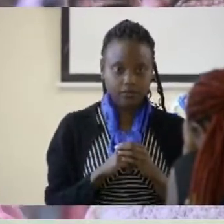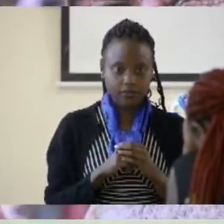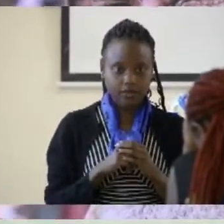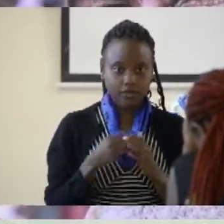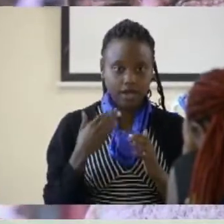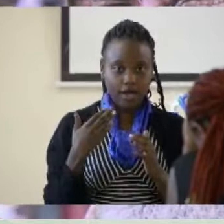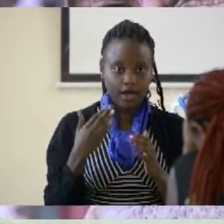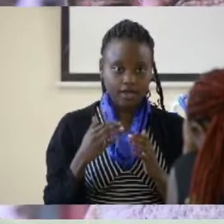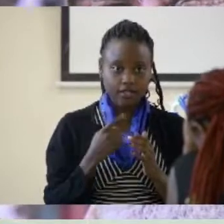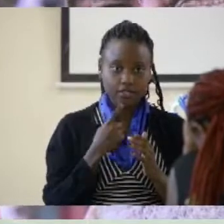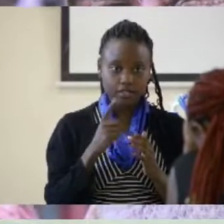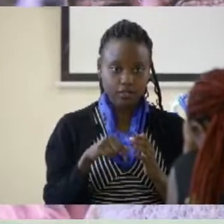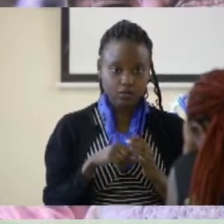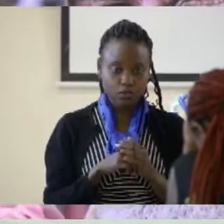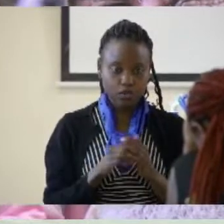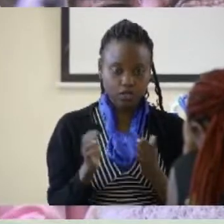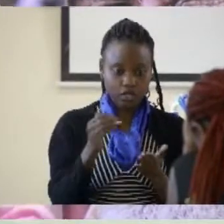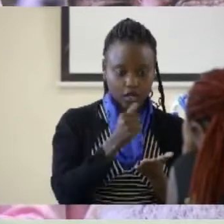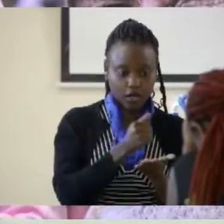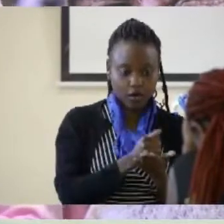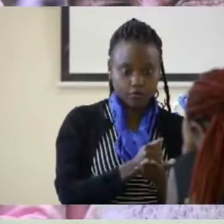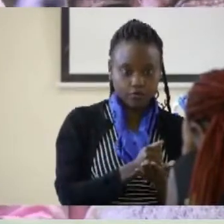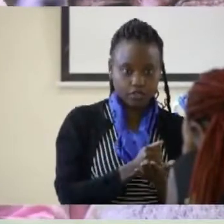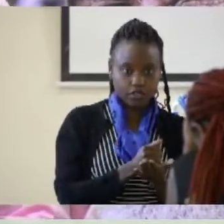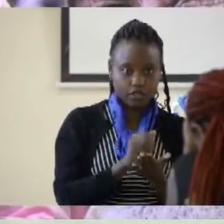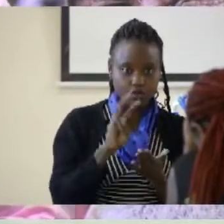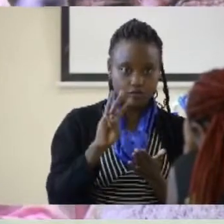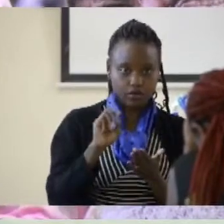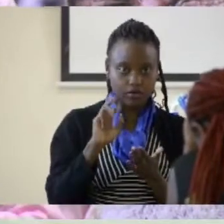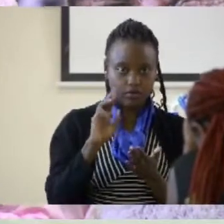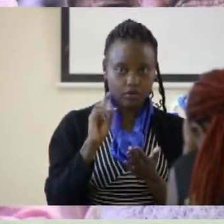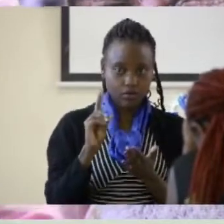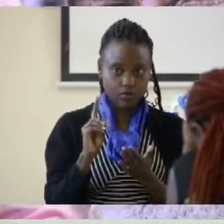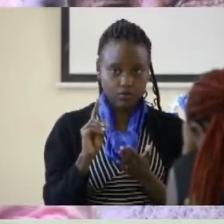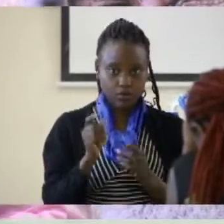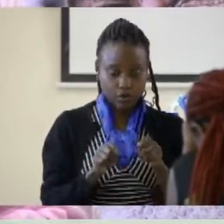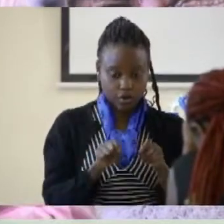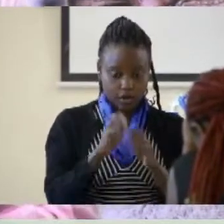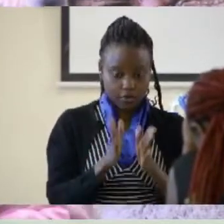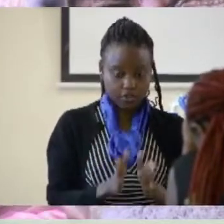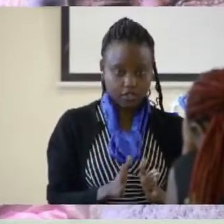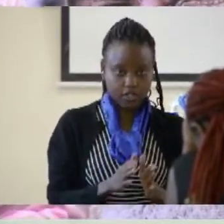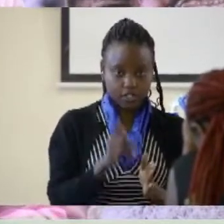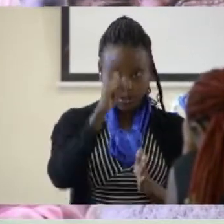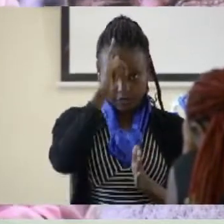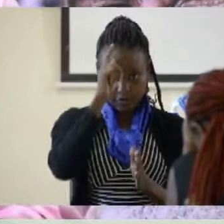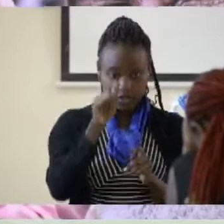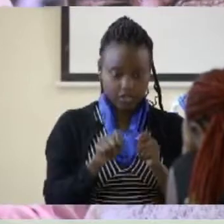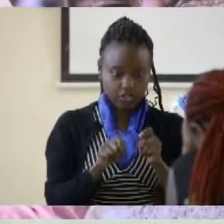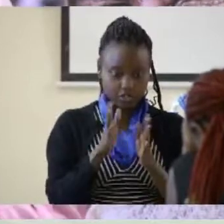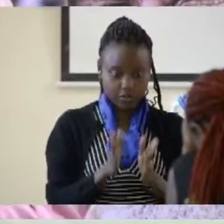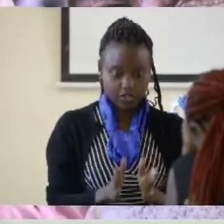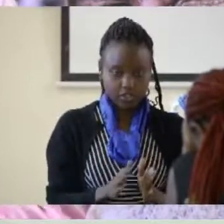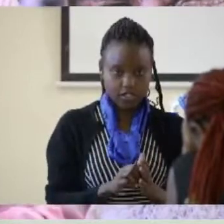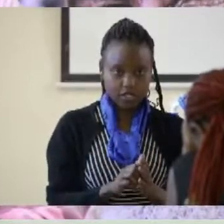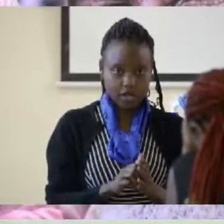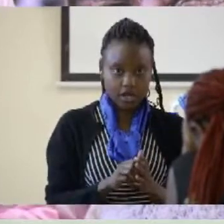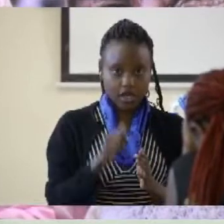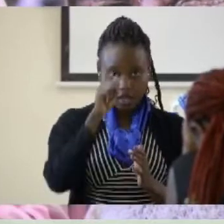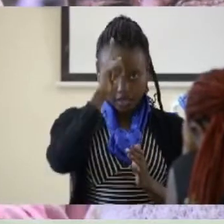Act establishes offices of the ward administrator, village administrators, and the village